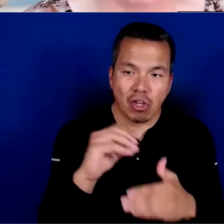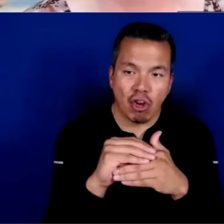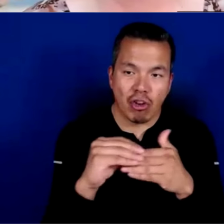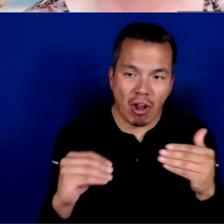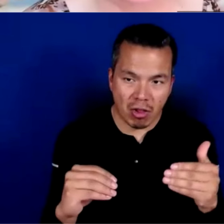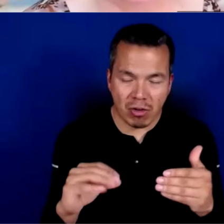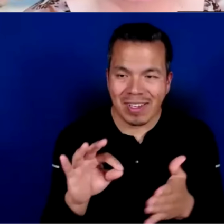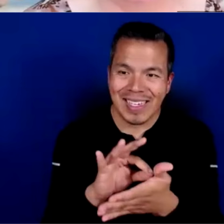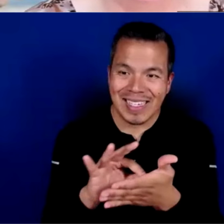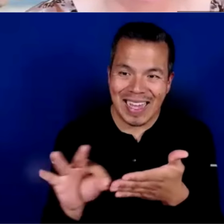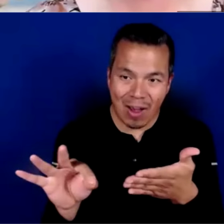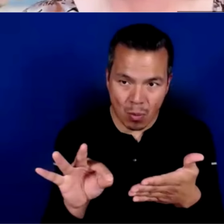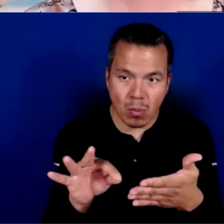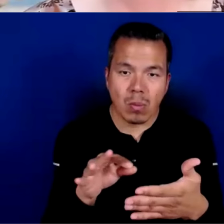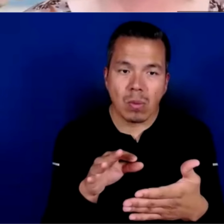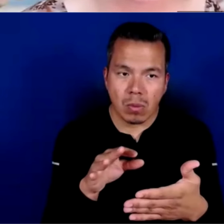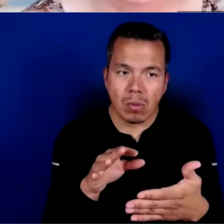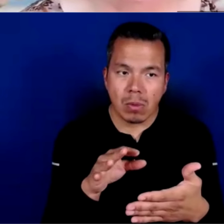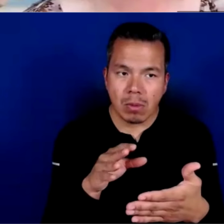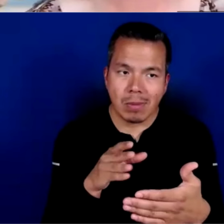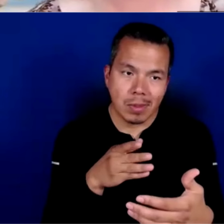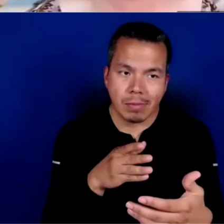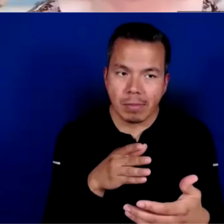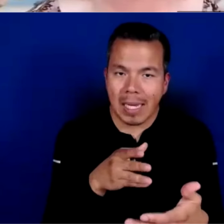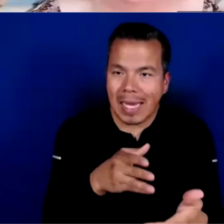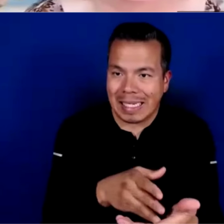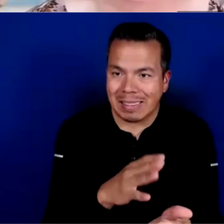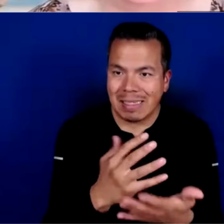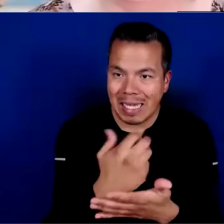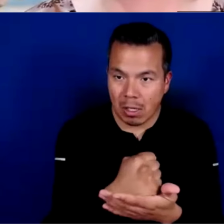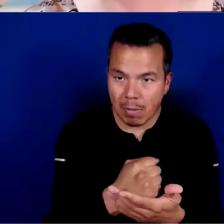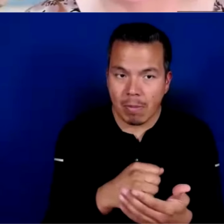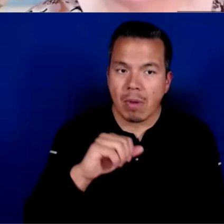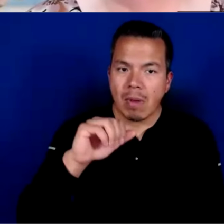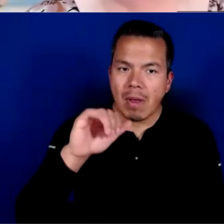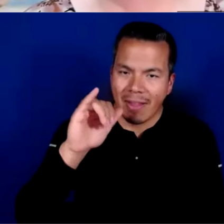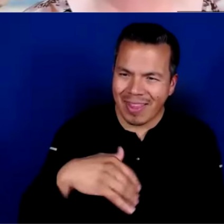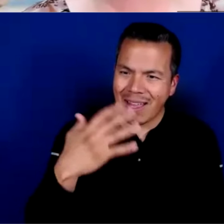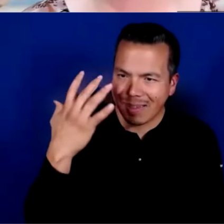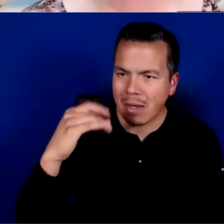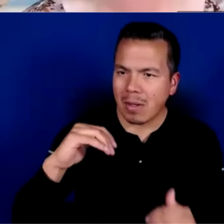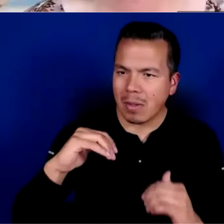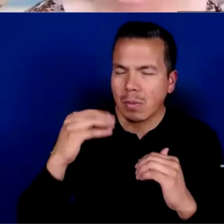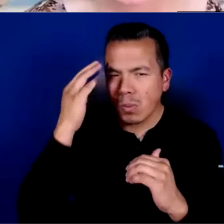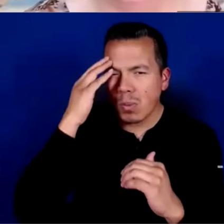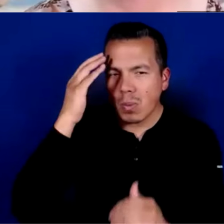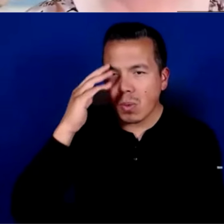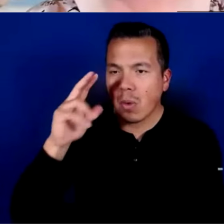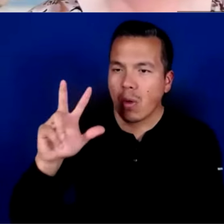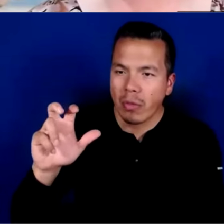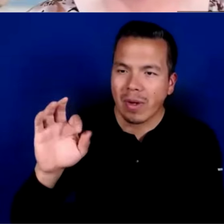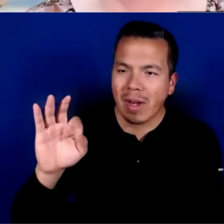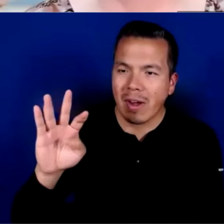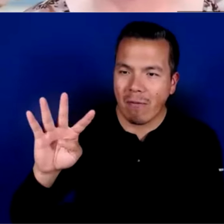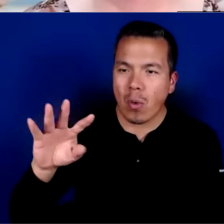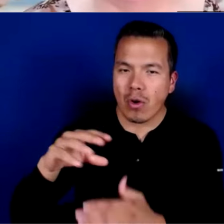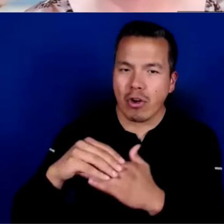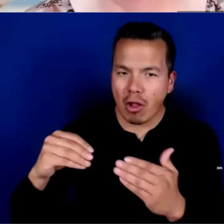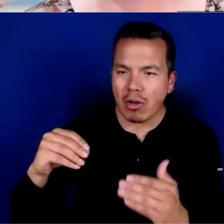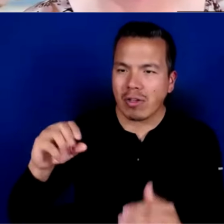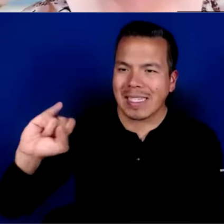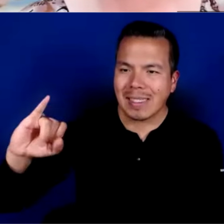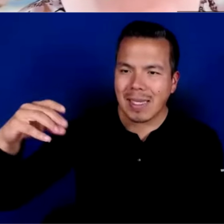in countable income, and that's how we know that their adjusted SSI payment will be $394